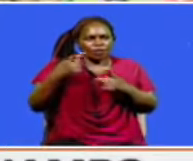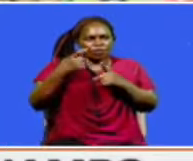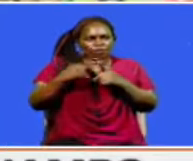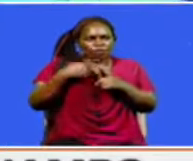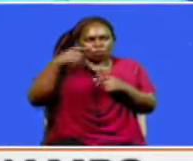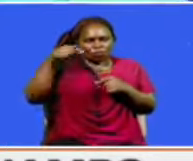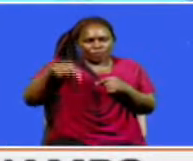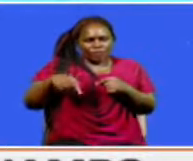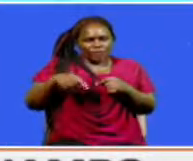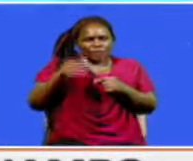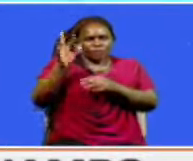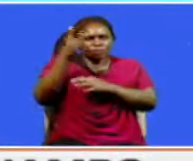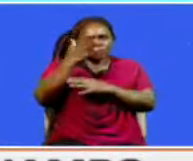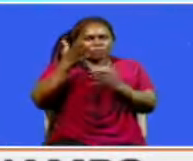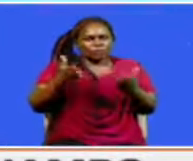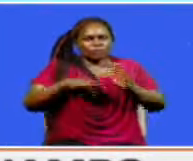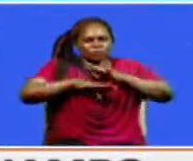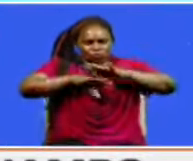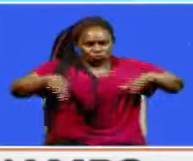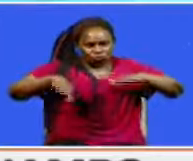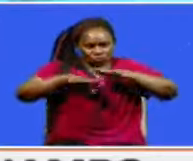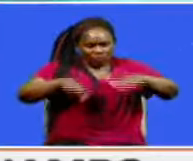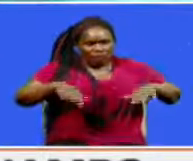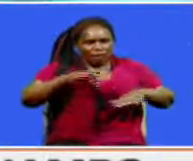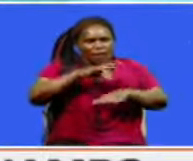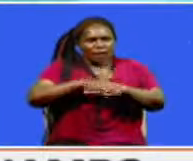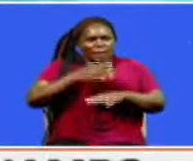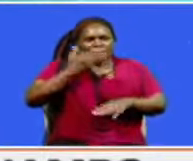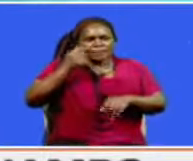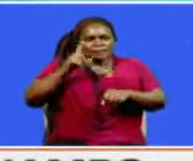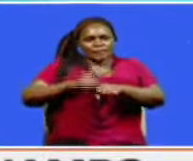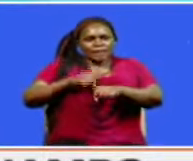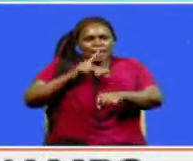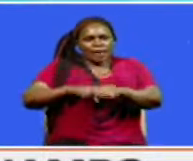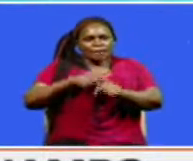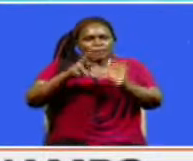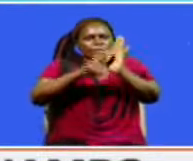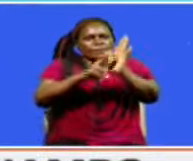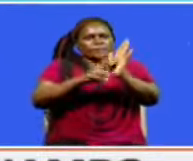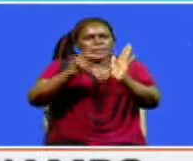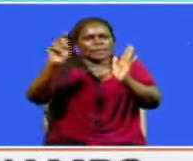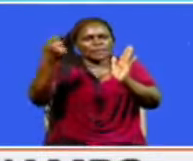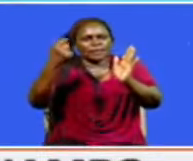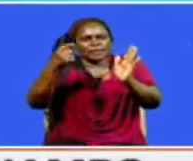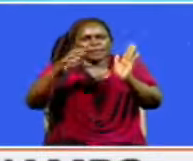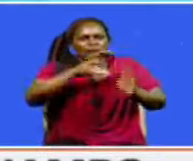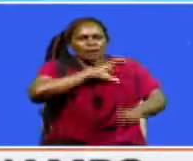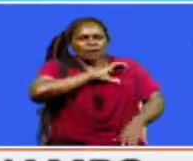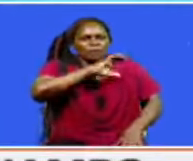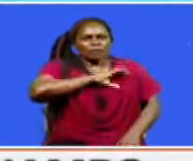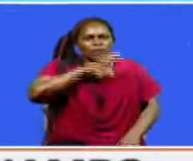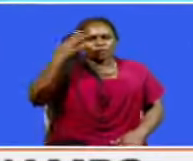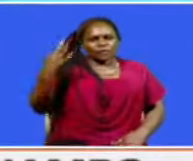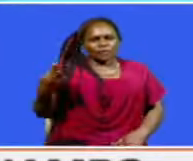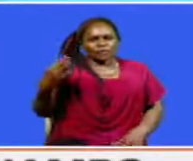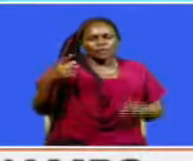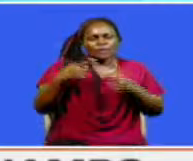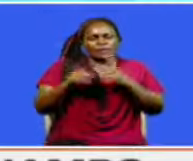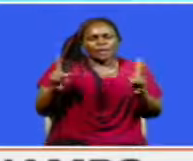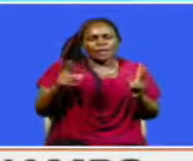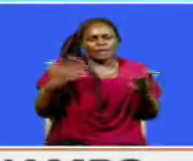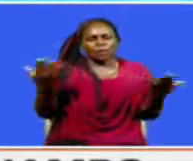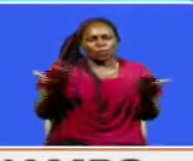the cream de la cream swimmers, we will get the best times who will represent Kenya in Kana Zone 3, which will be